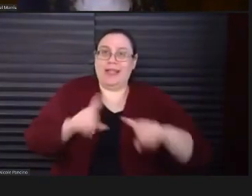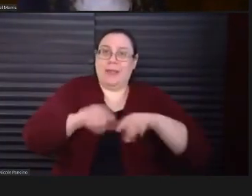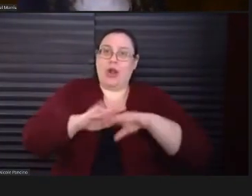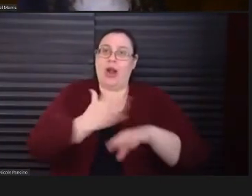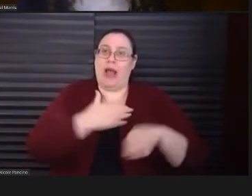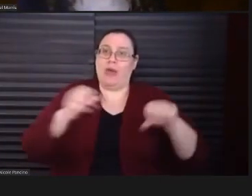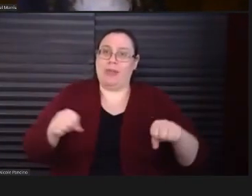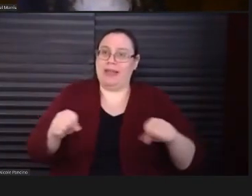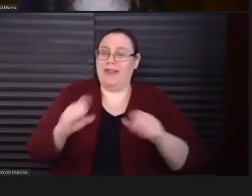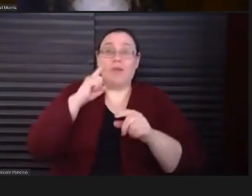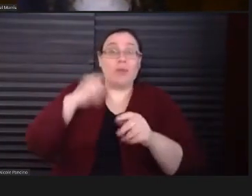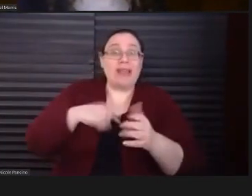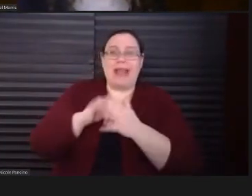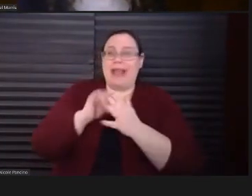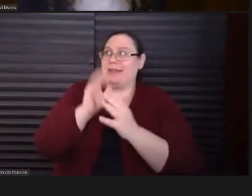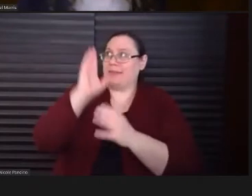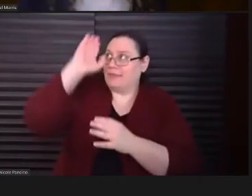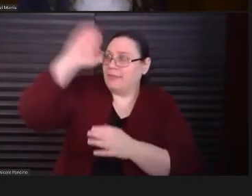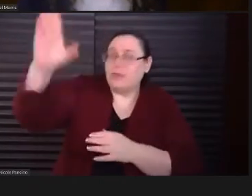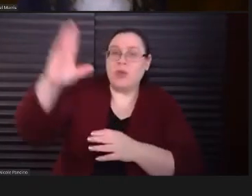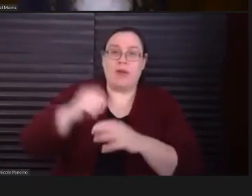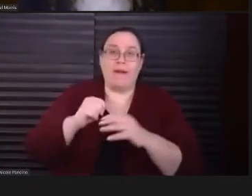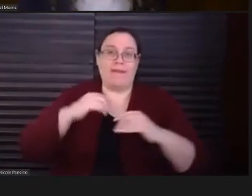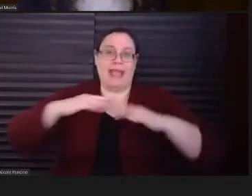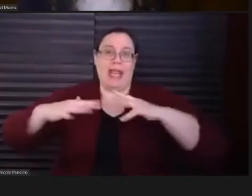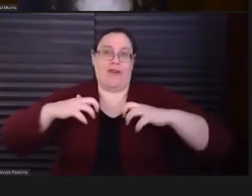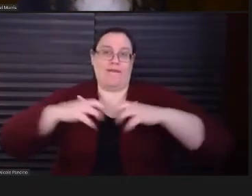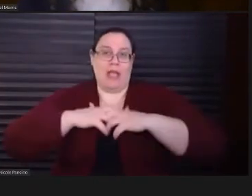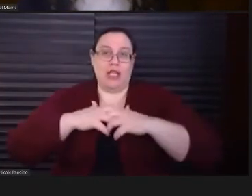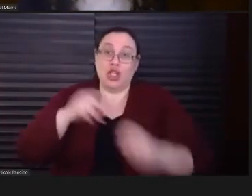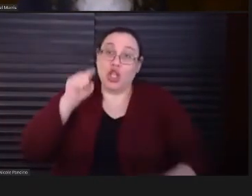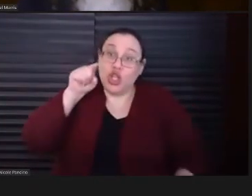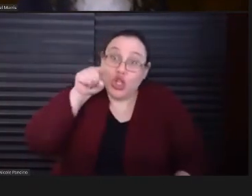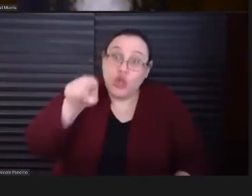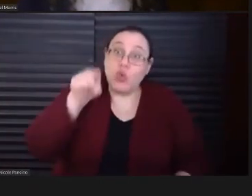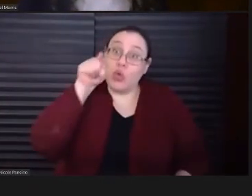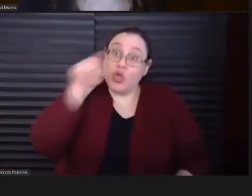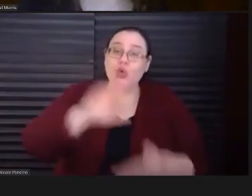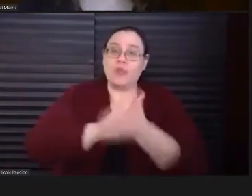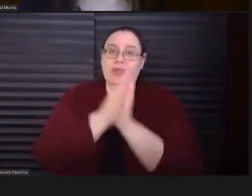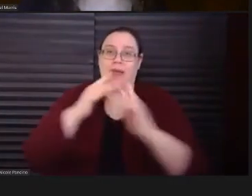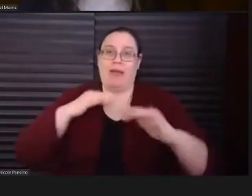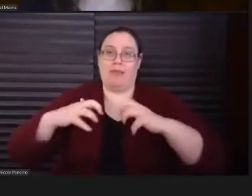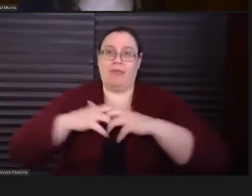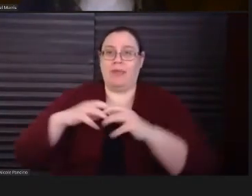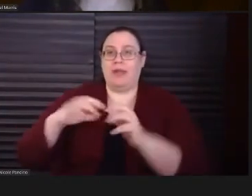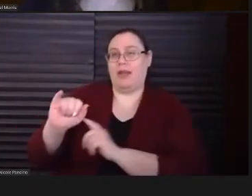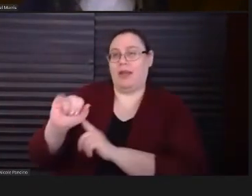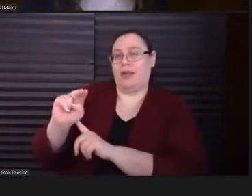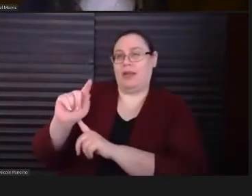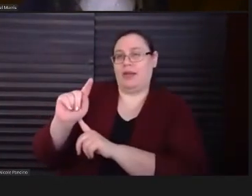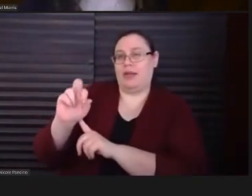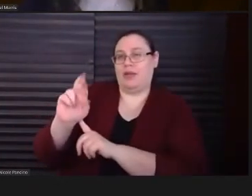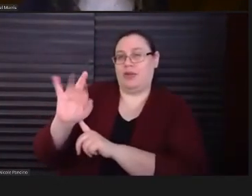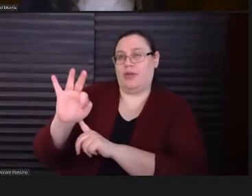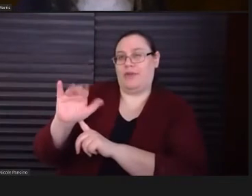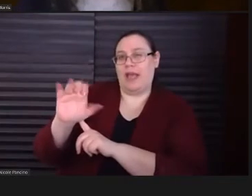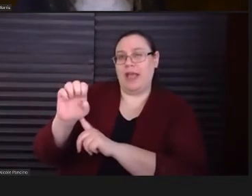the future of interface, is that it's you. You become the interface, and we need to create the environment that allows it to be